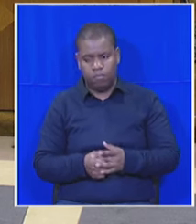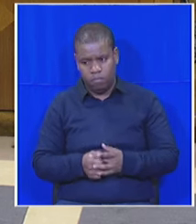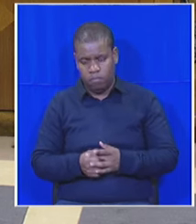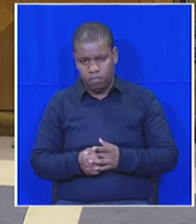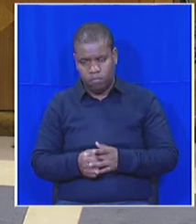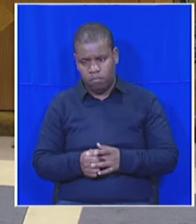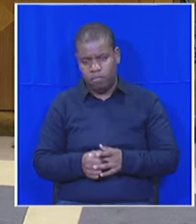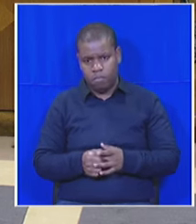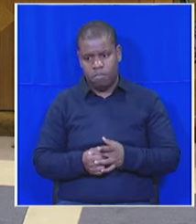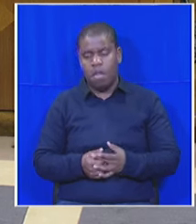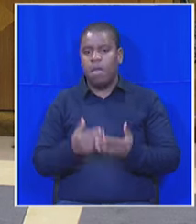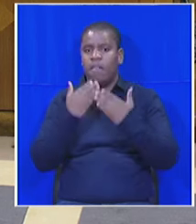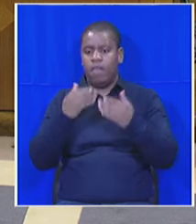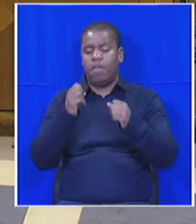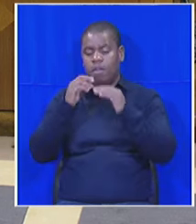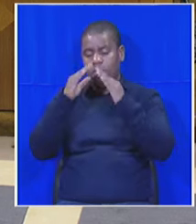Thank you, Honorable House Chair.